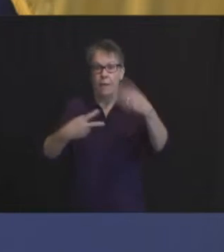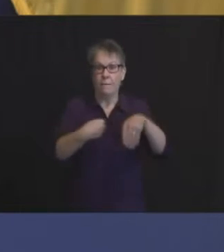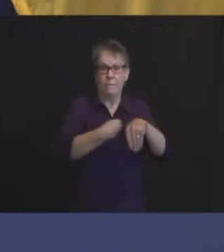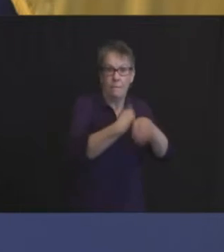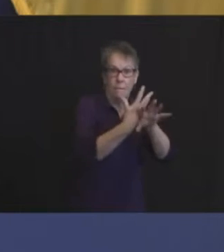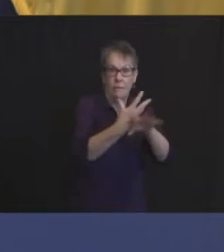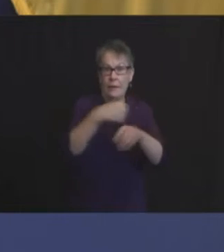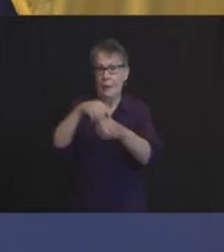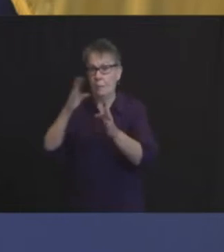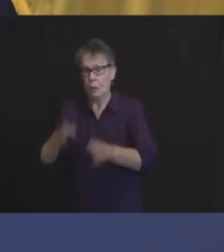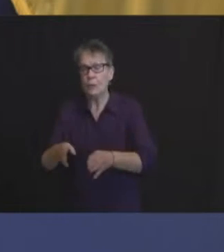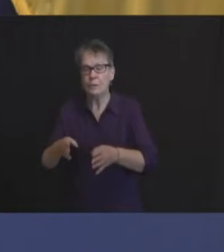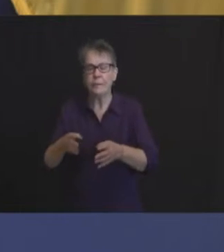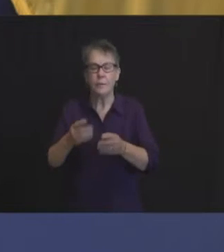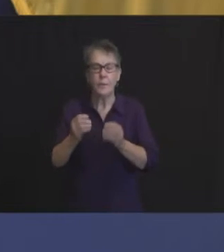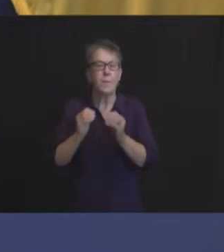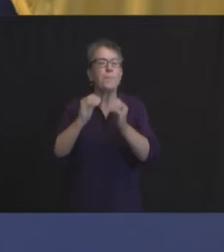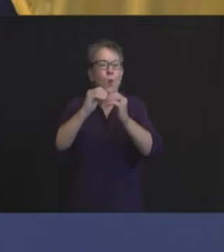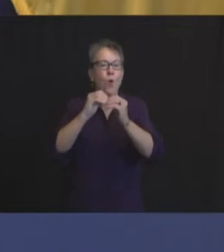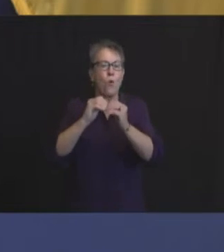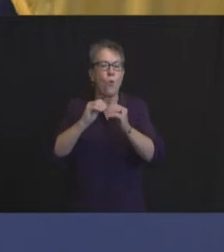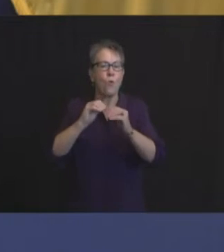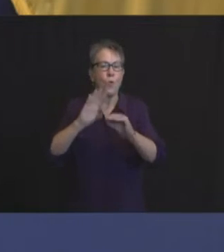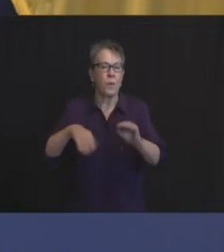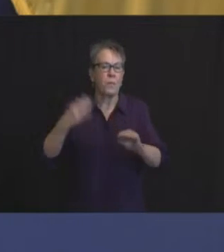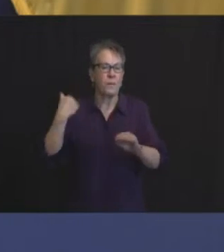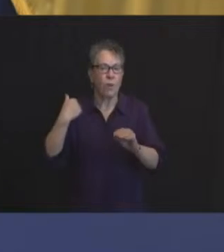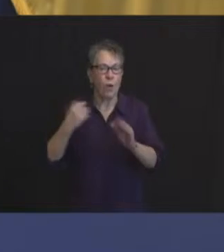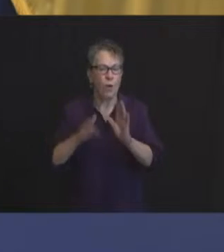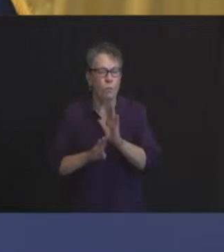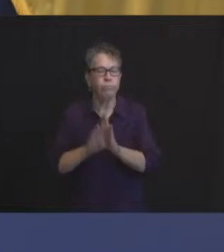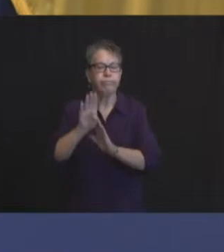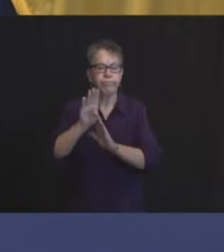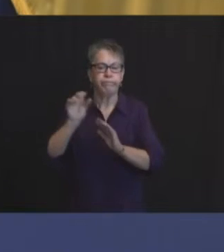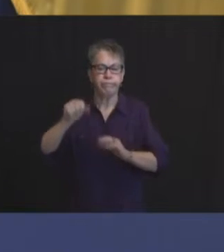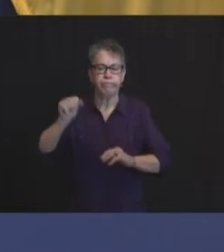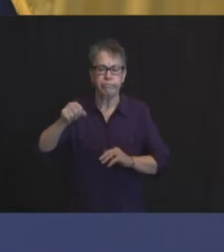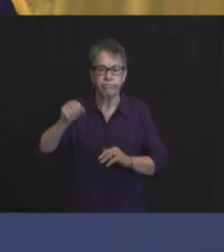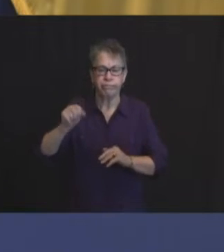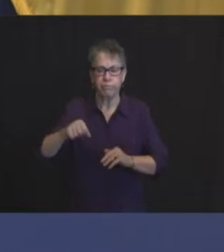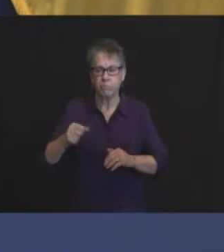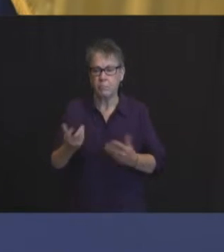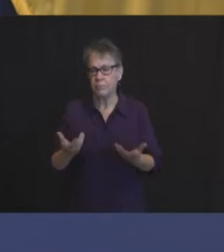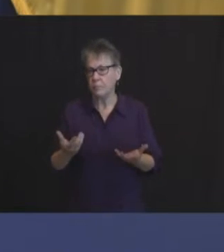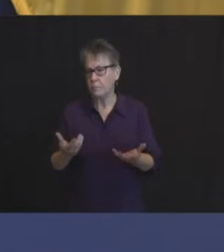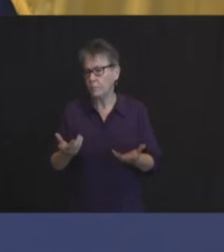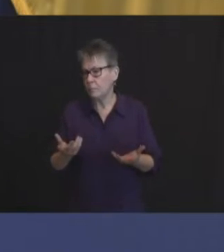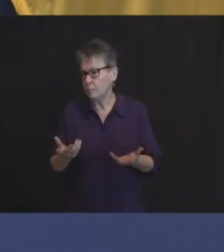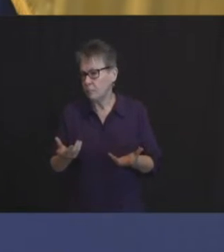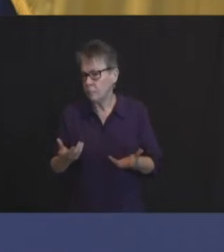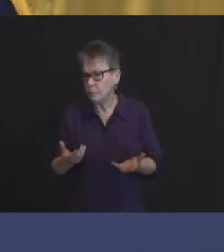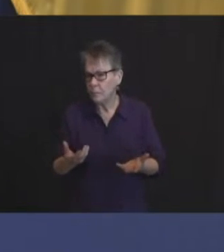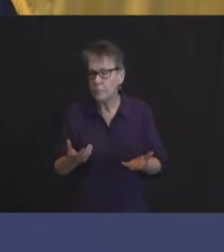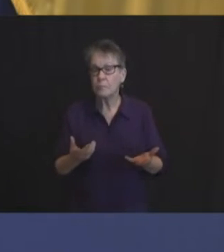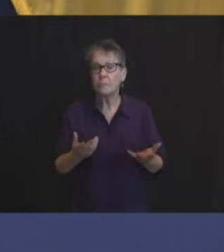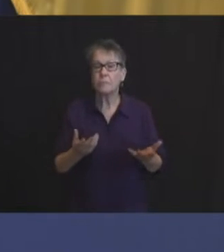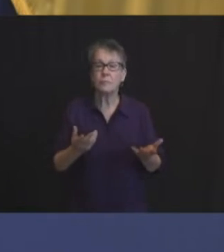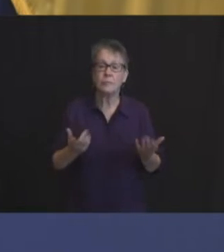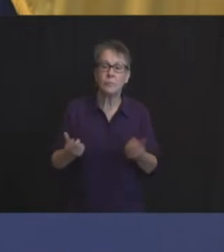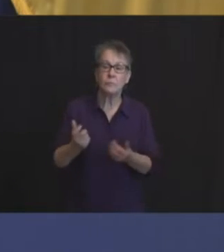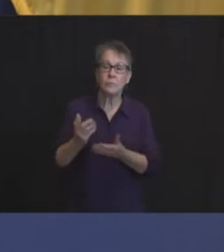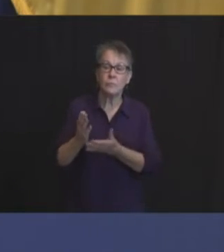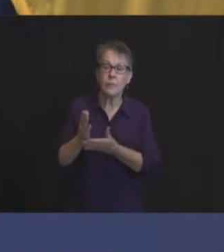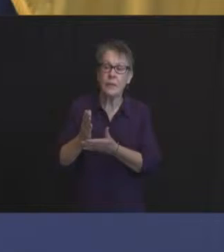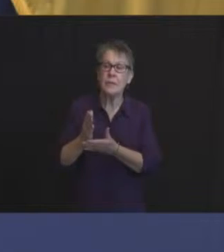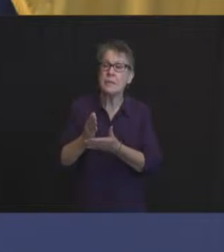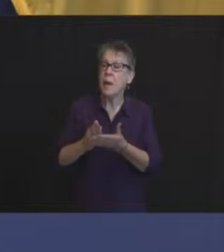districts that are at the point of attack, we work with them. They know exactly what we're requiring of them, but we also have